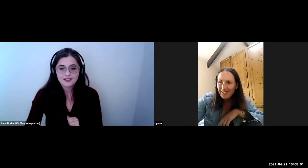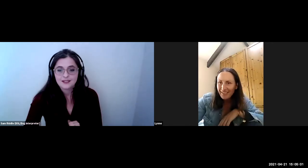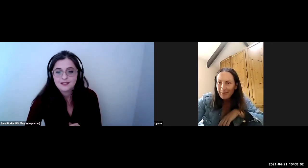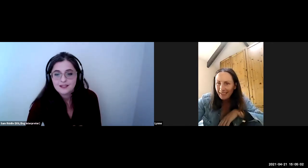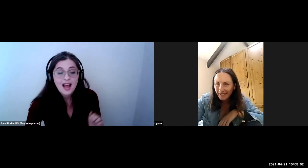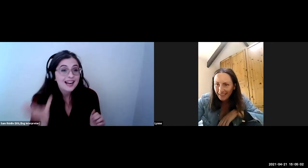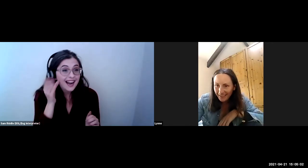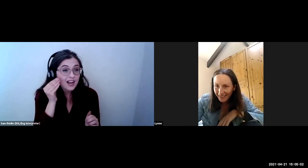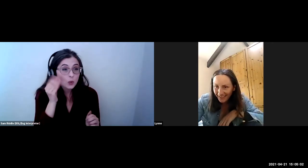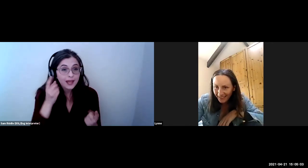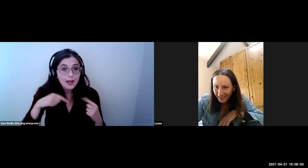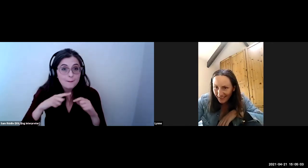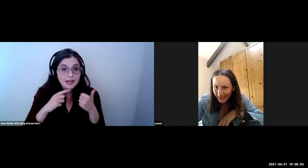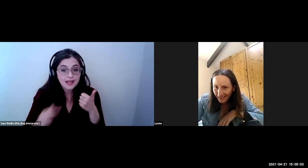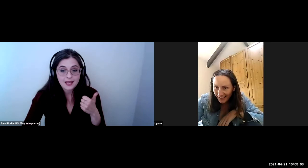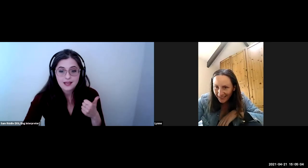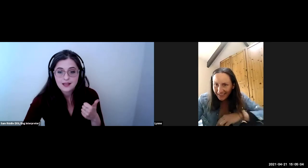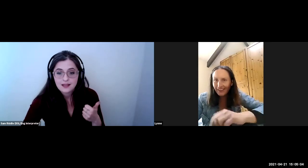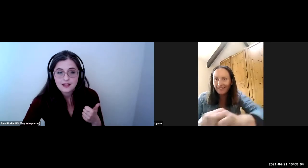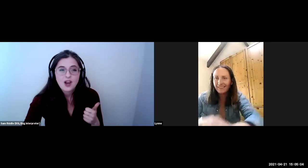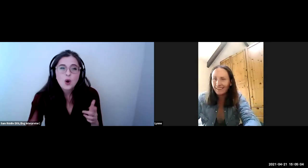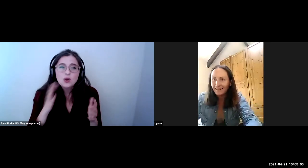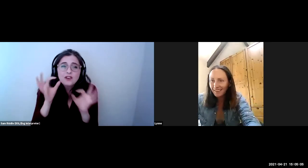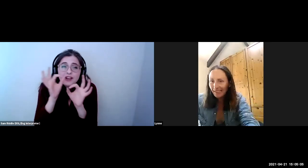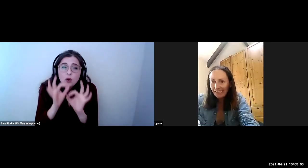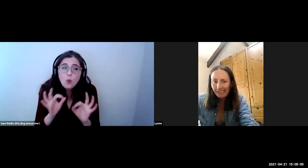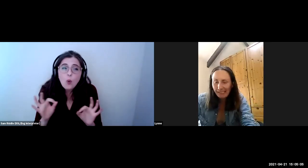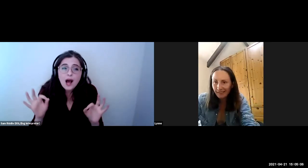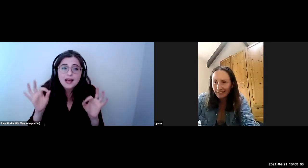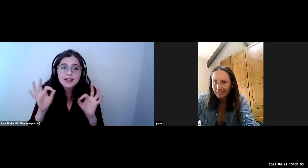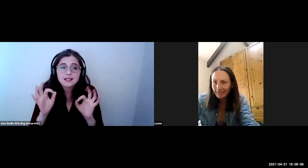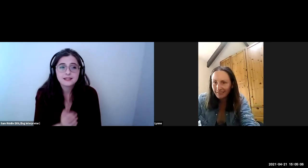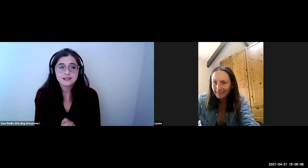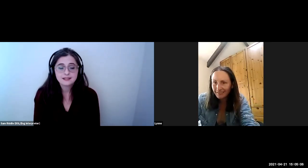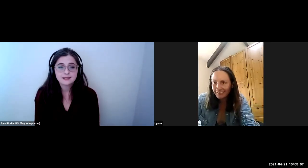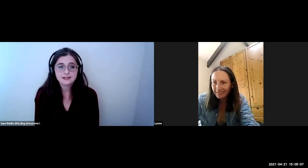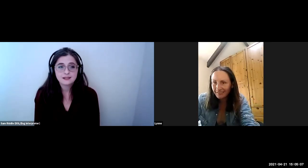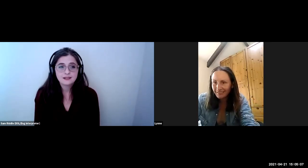Can you hear me? You're very faint.